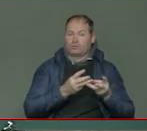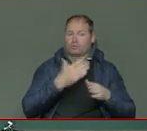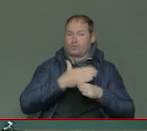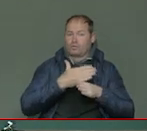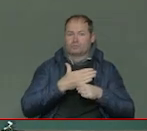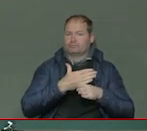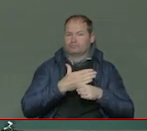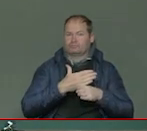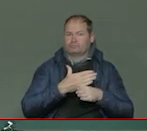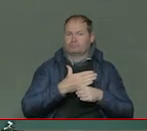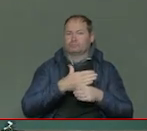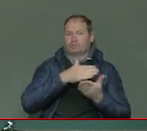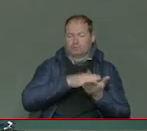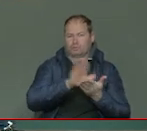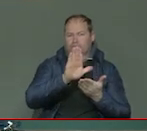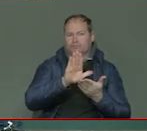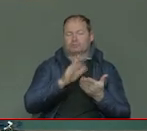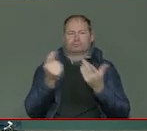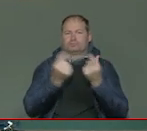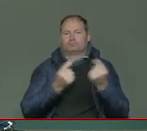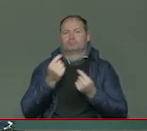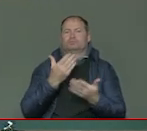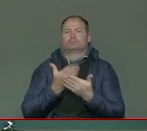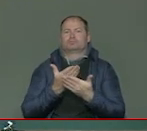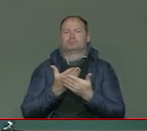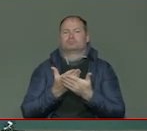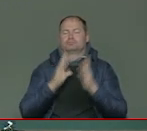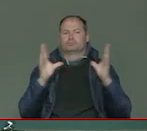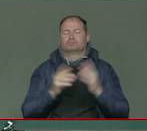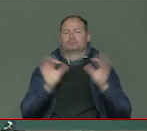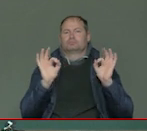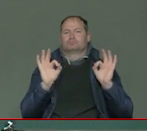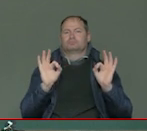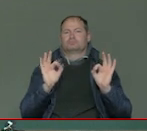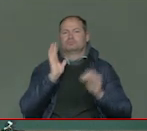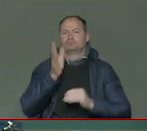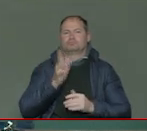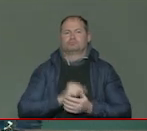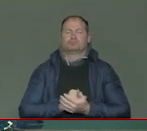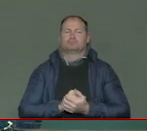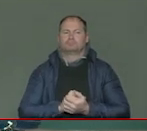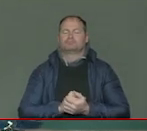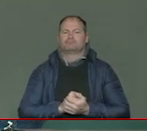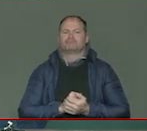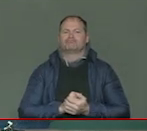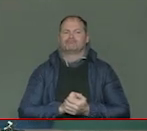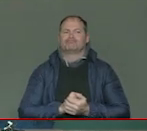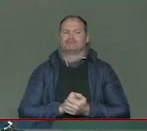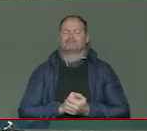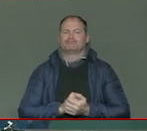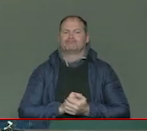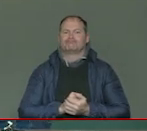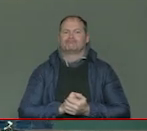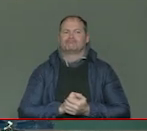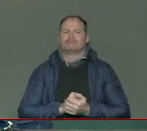print your bank statement and you do it, and everything will be up to date. All right. So